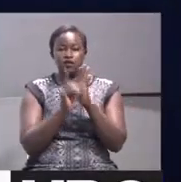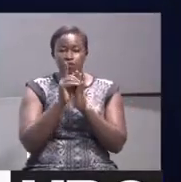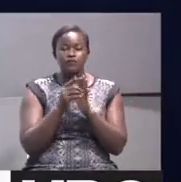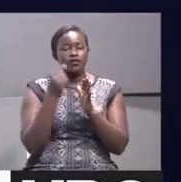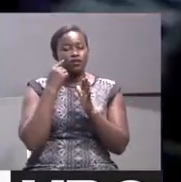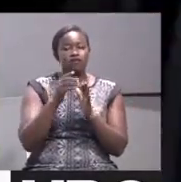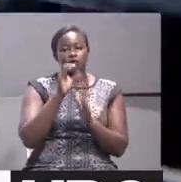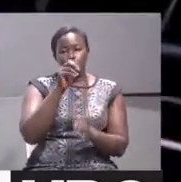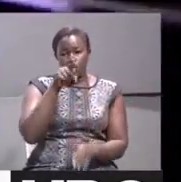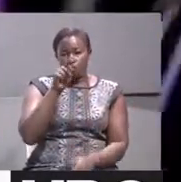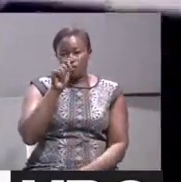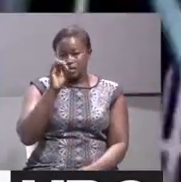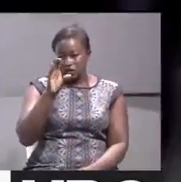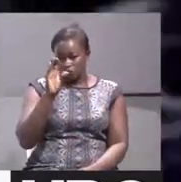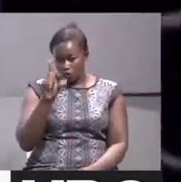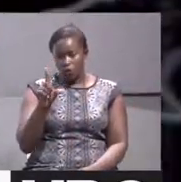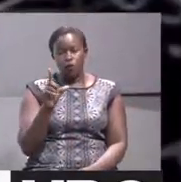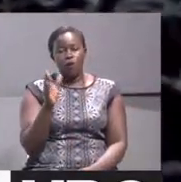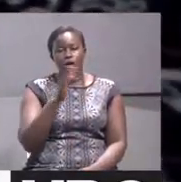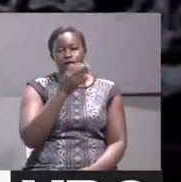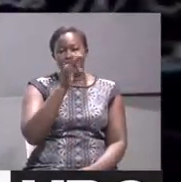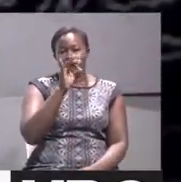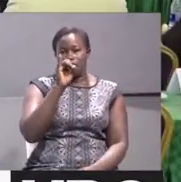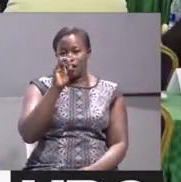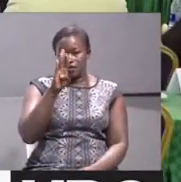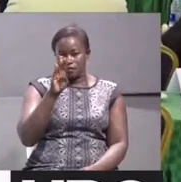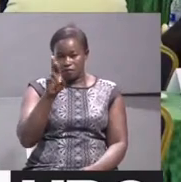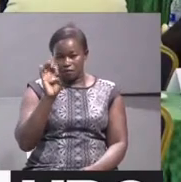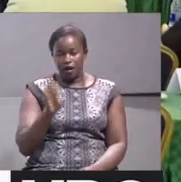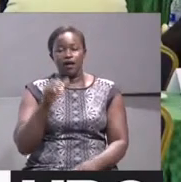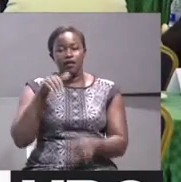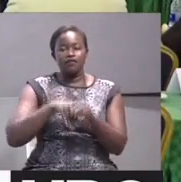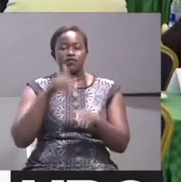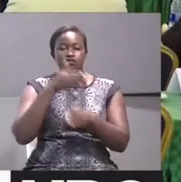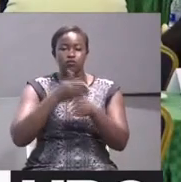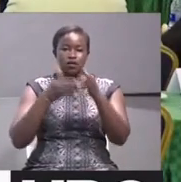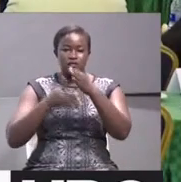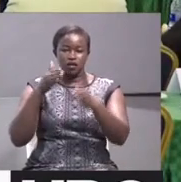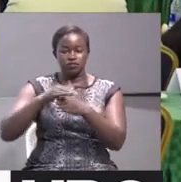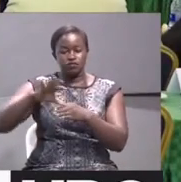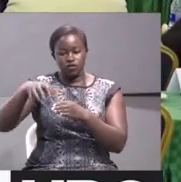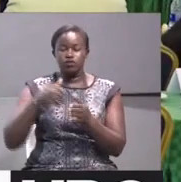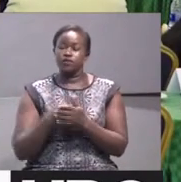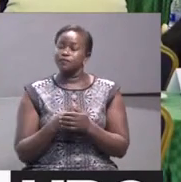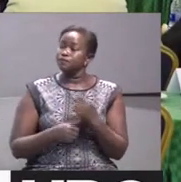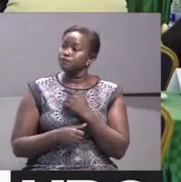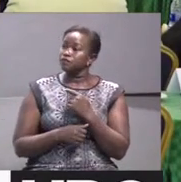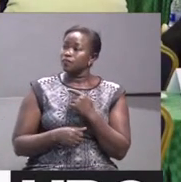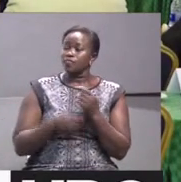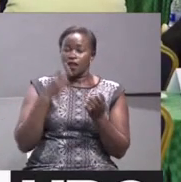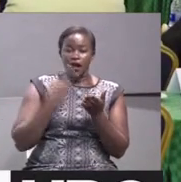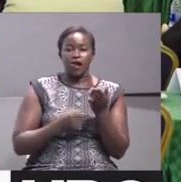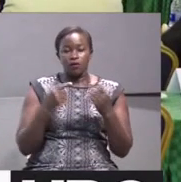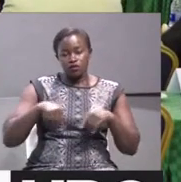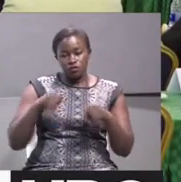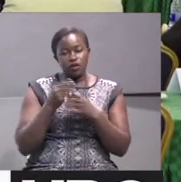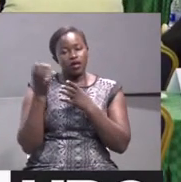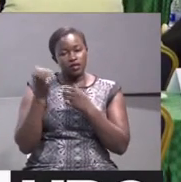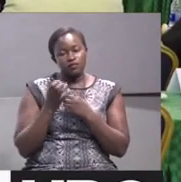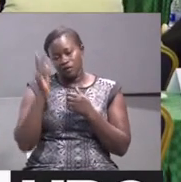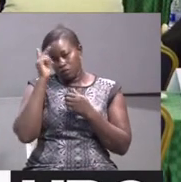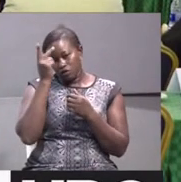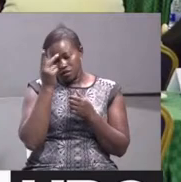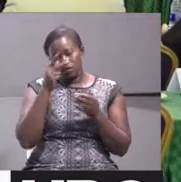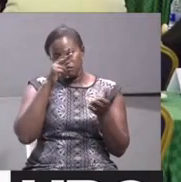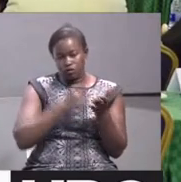optical fiber infrastructure across the regions. In short, we expect that after the policies have been adopted,